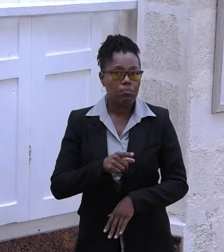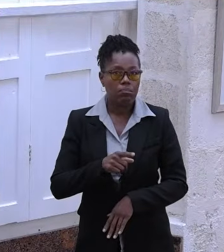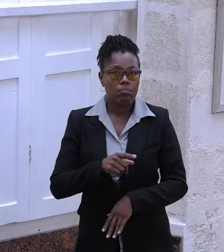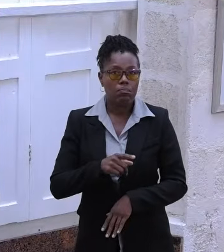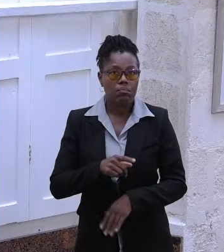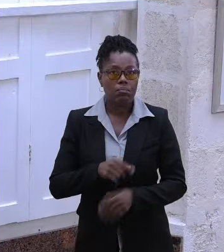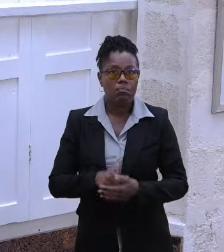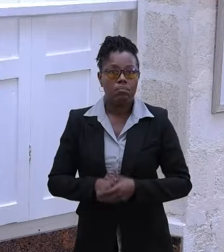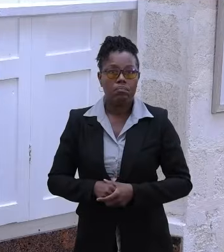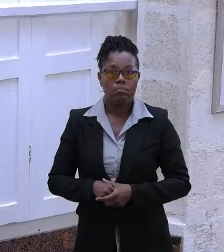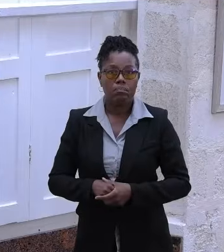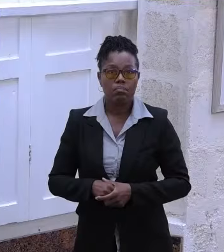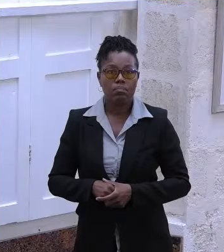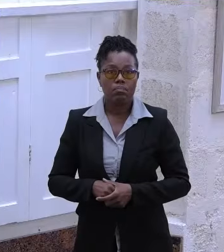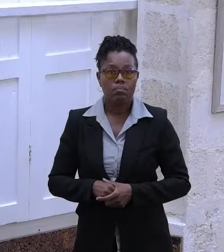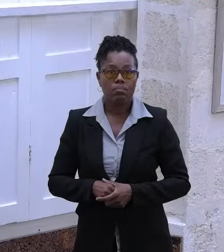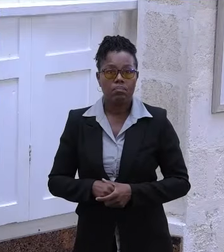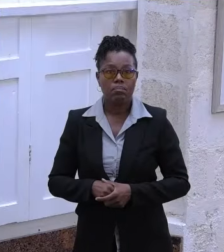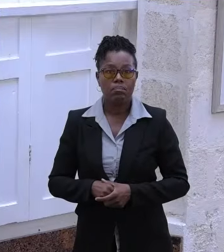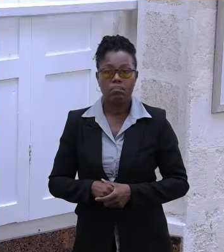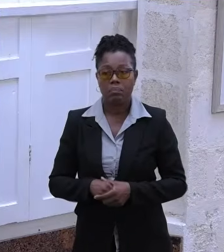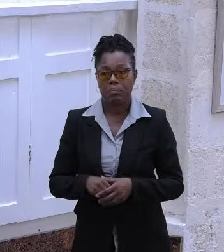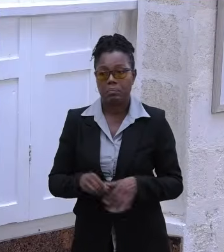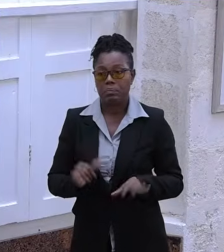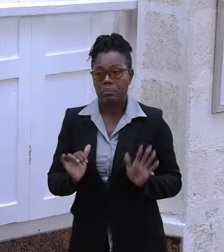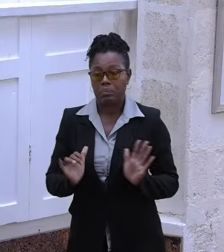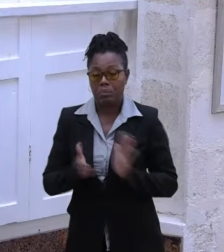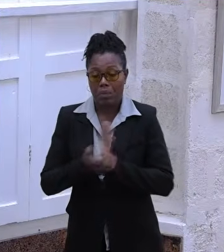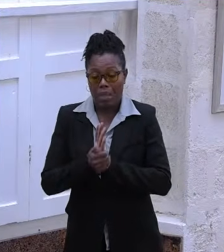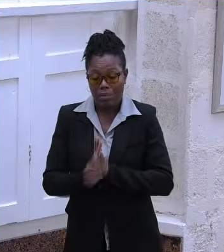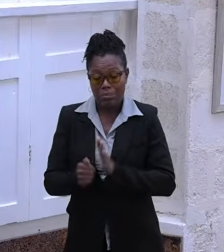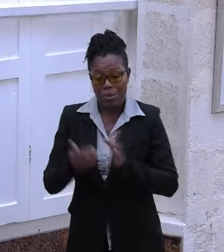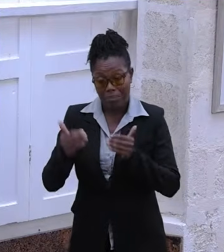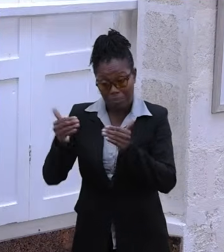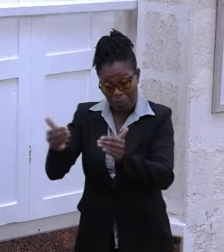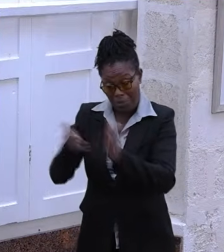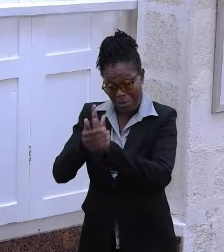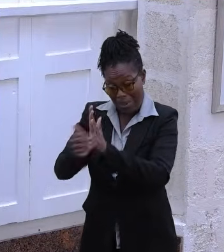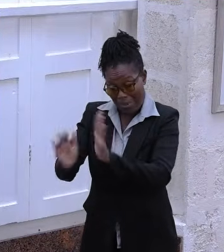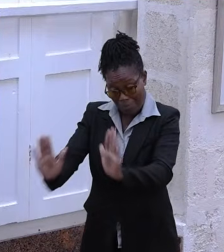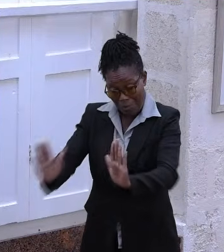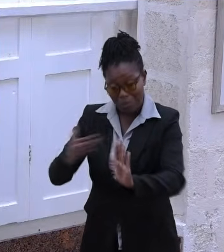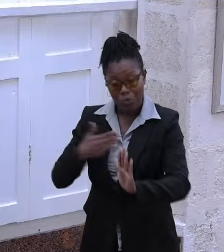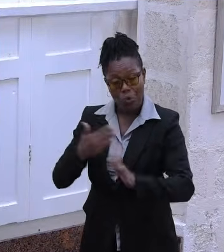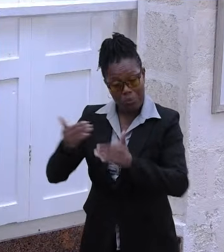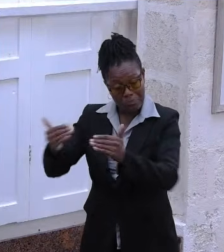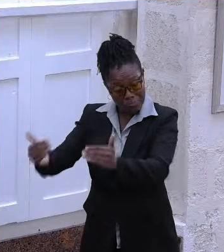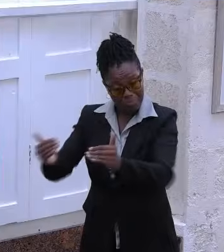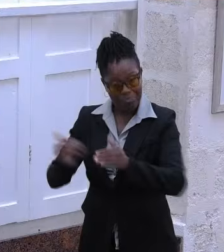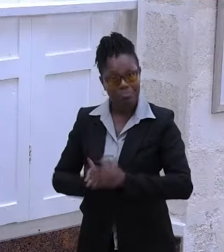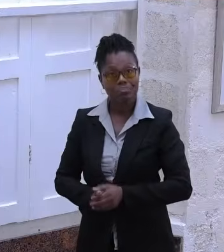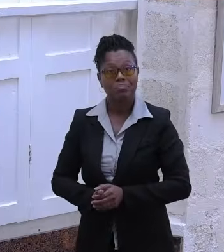I don't consider myself an expert in this area, so I defer to the experts that we have on the panel.